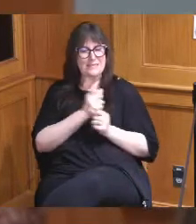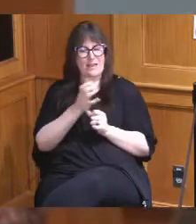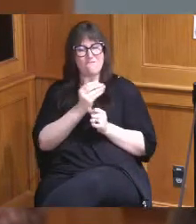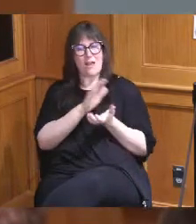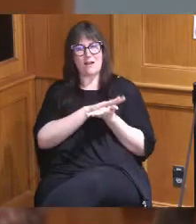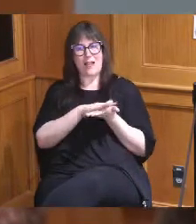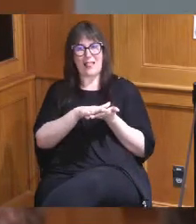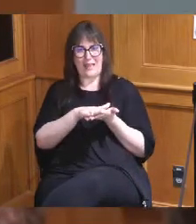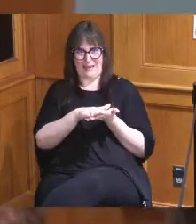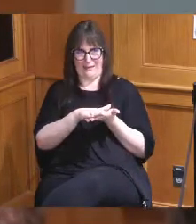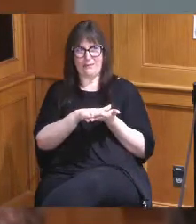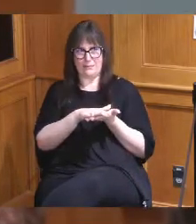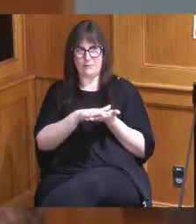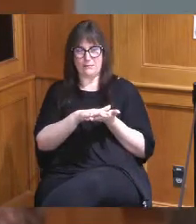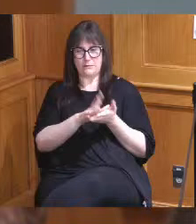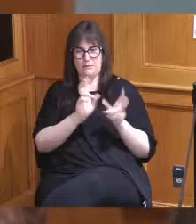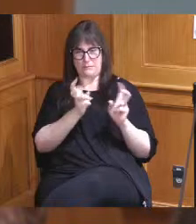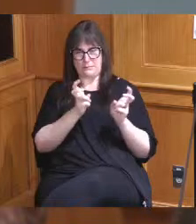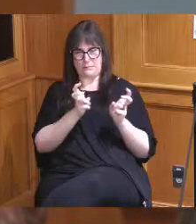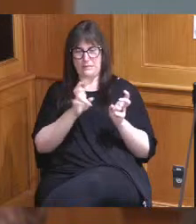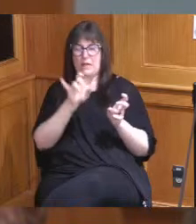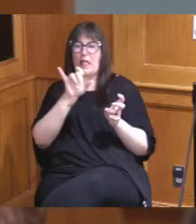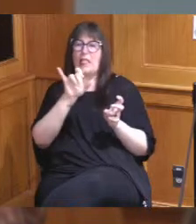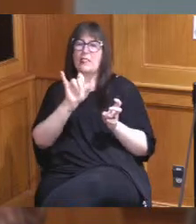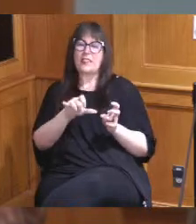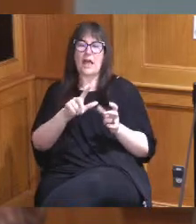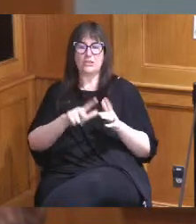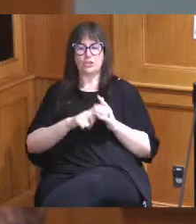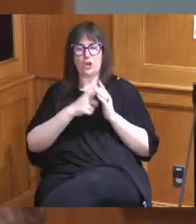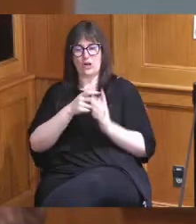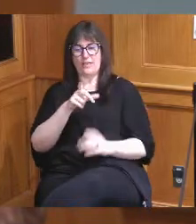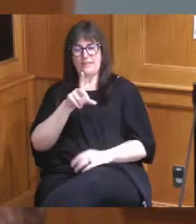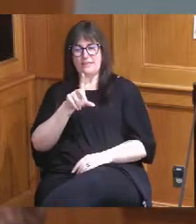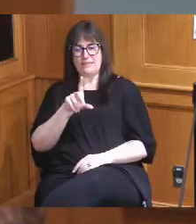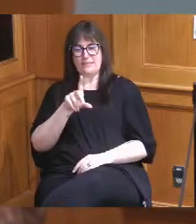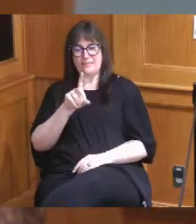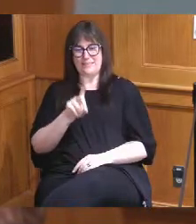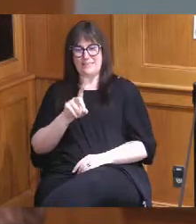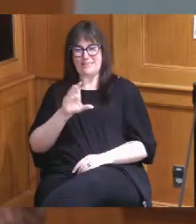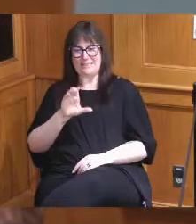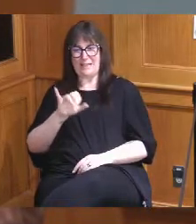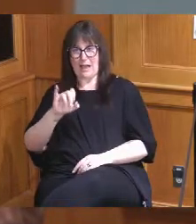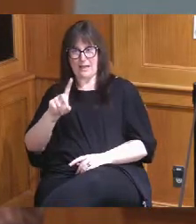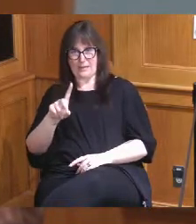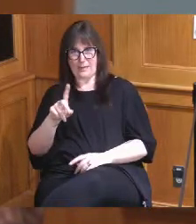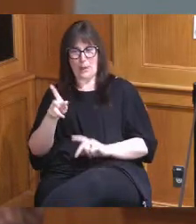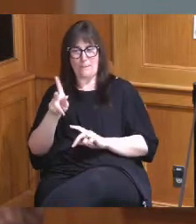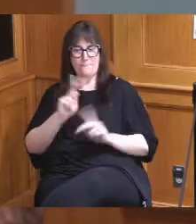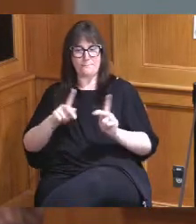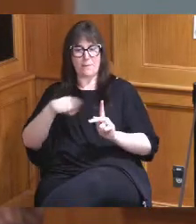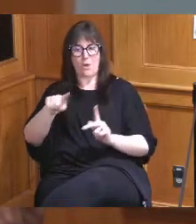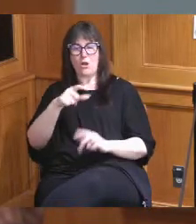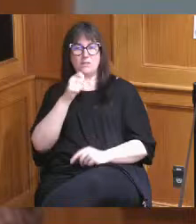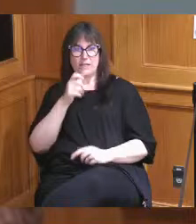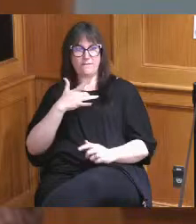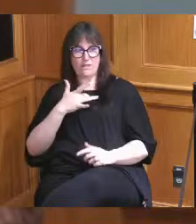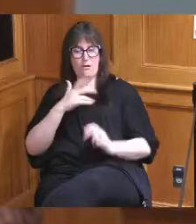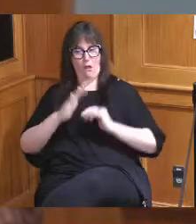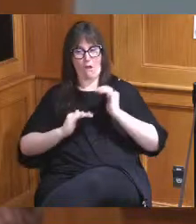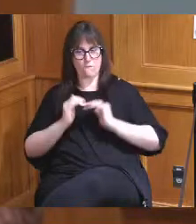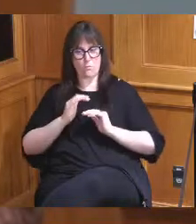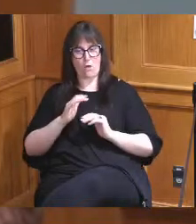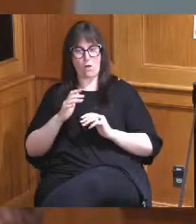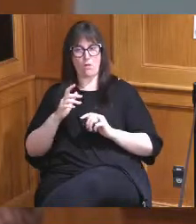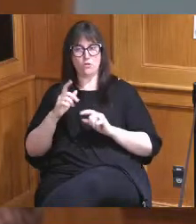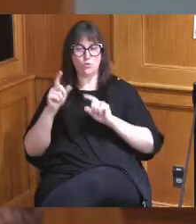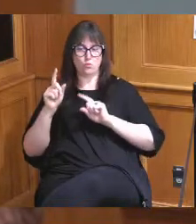clean. That's really what started DCID and that whole program, because people just didn't feel comfortable, like at the time,